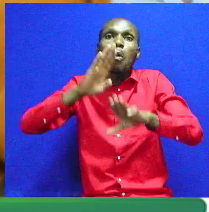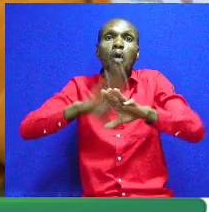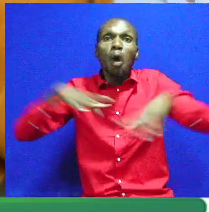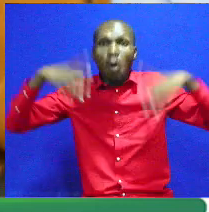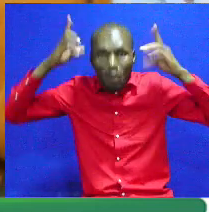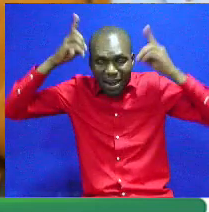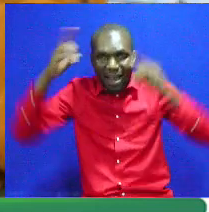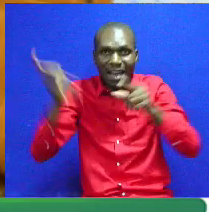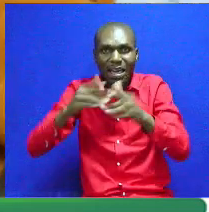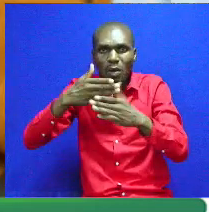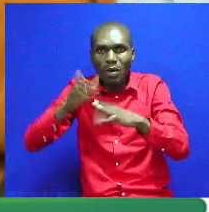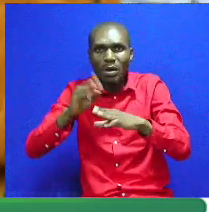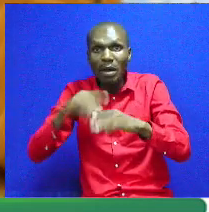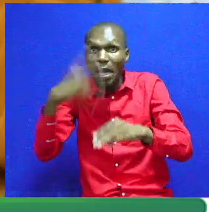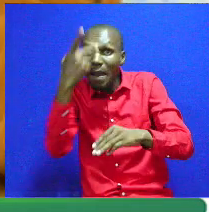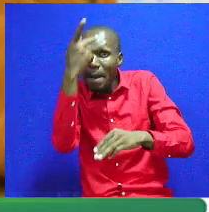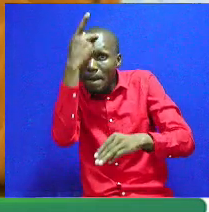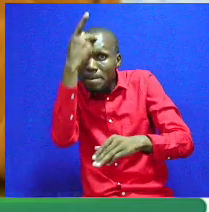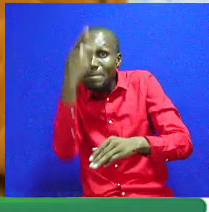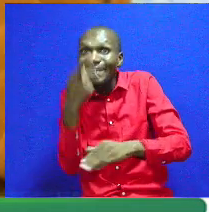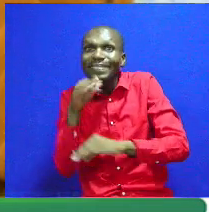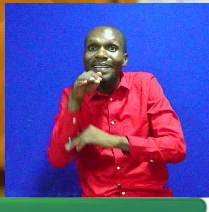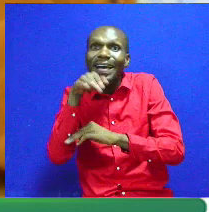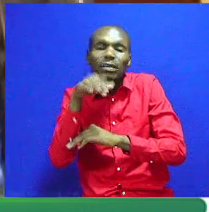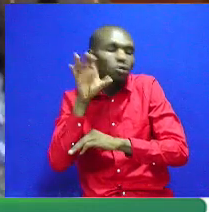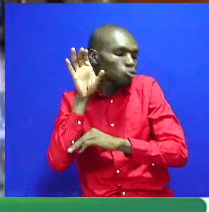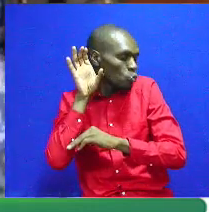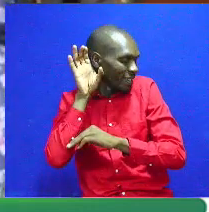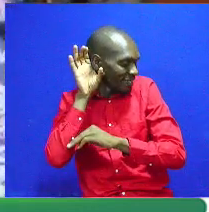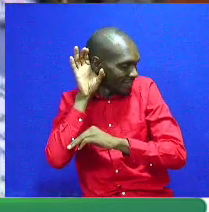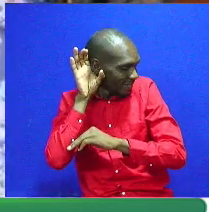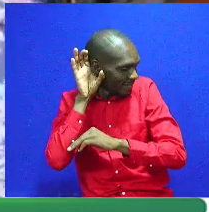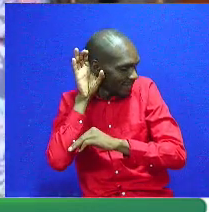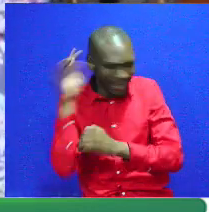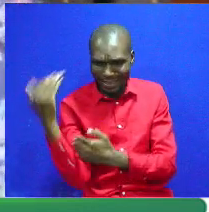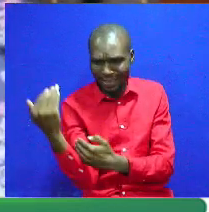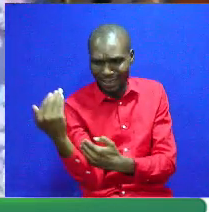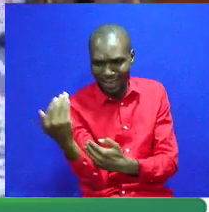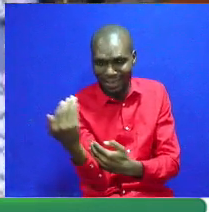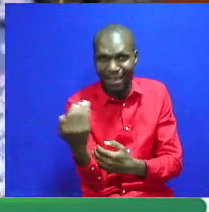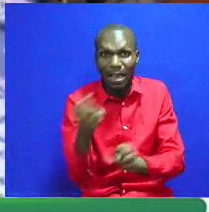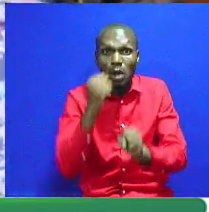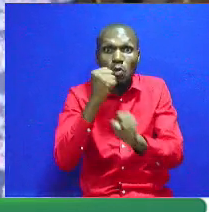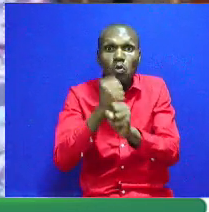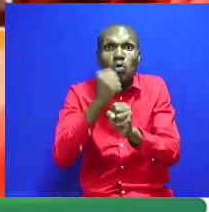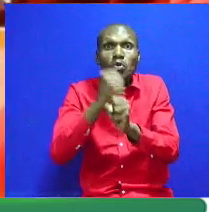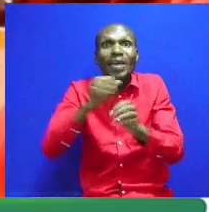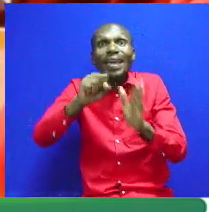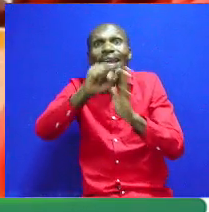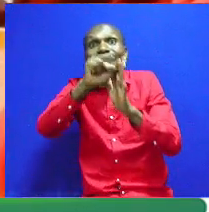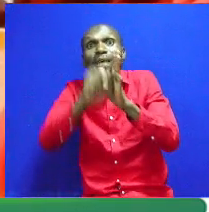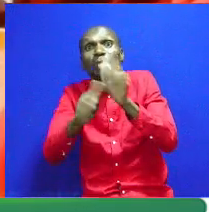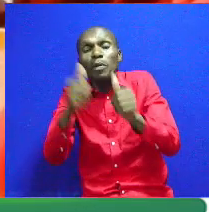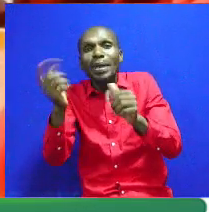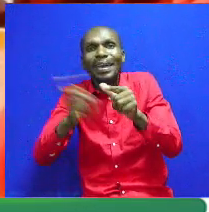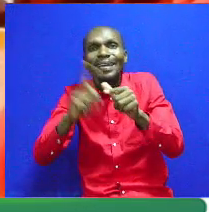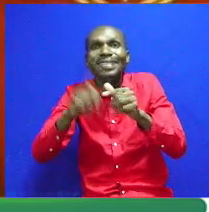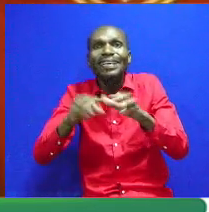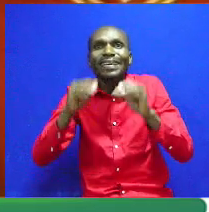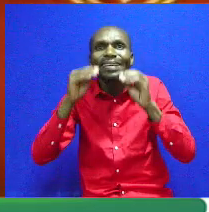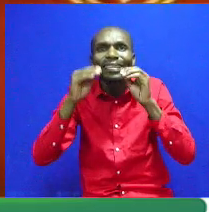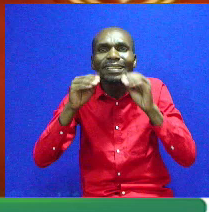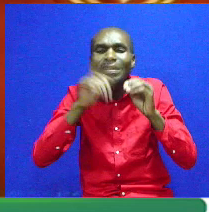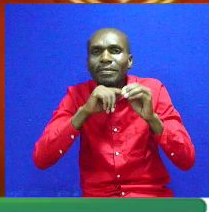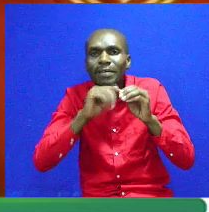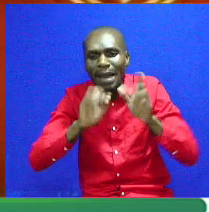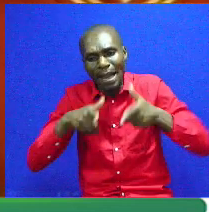waste. Abaiboli mbasa bogo tegerera abana babo, igiremere mubagane chigokora, nakoba obosemi abuisa ine.